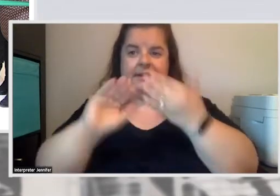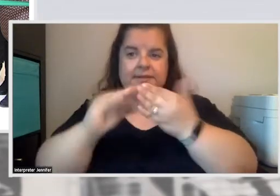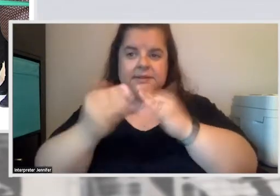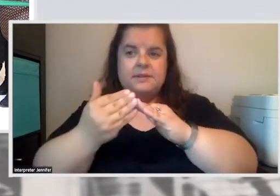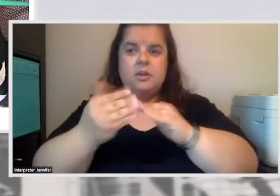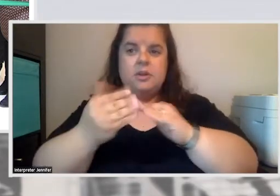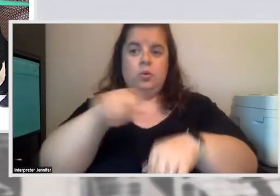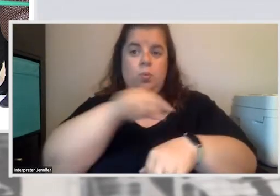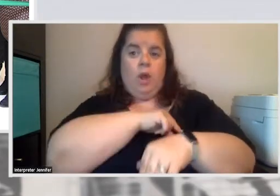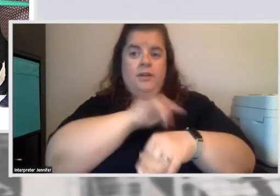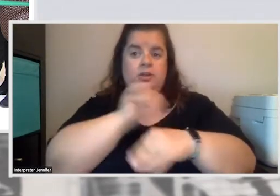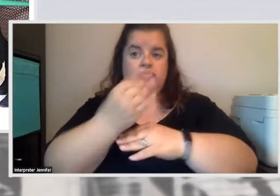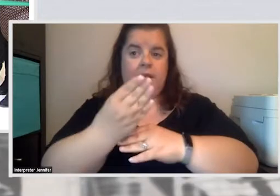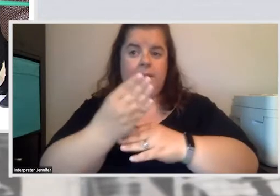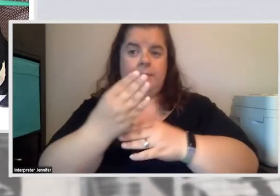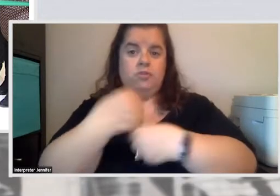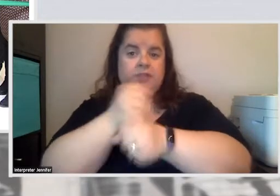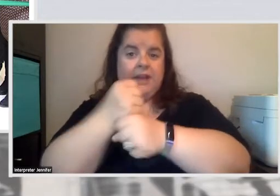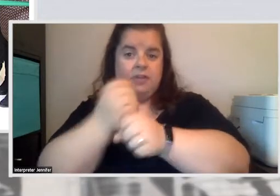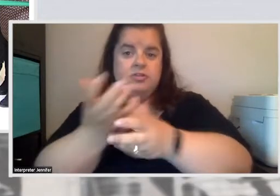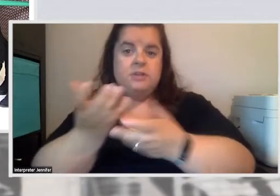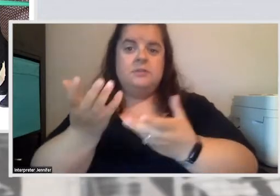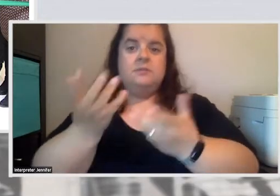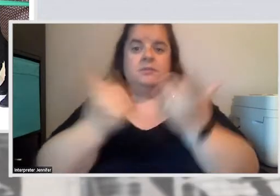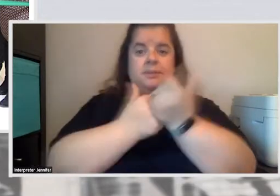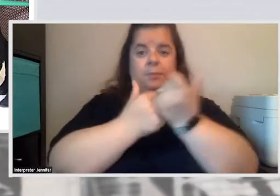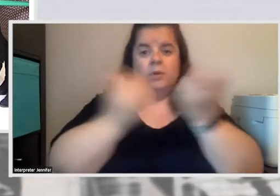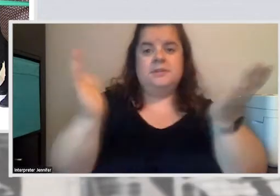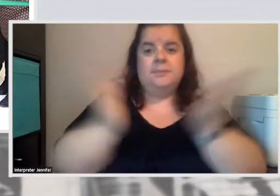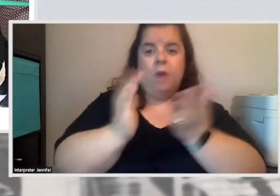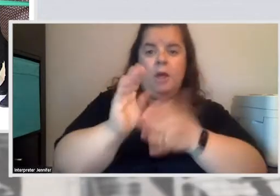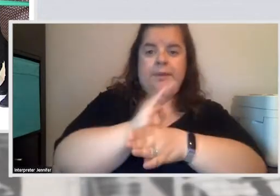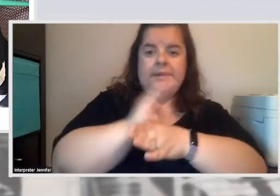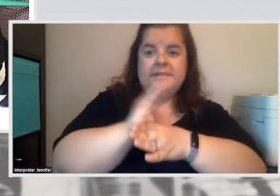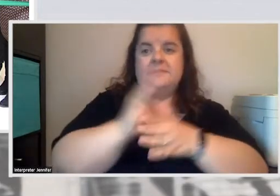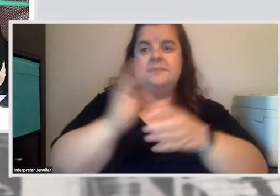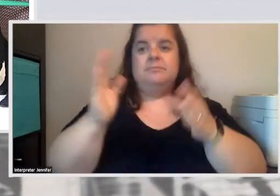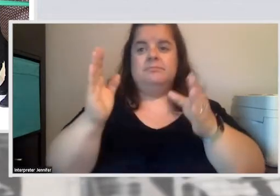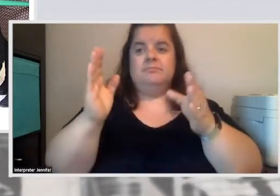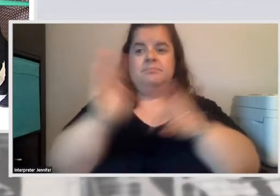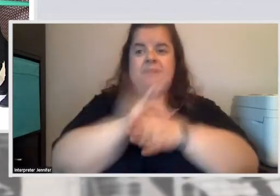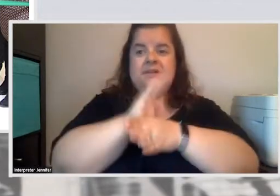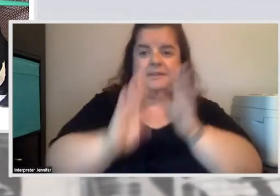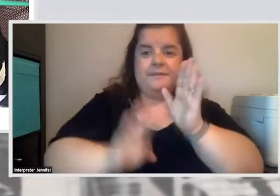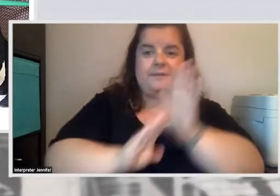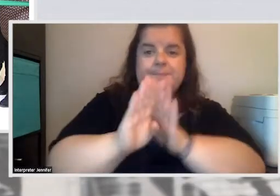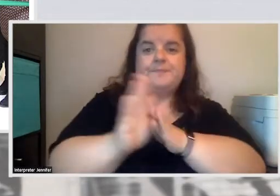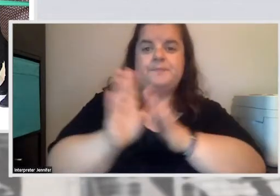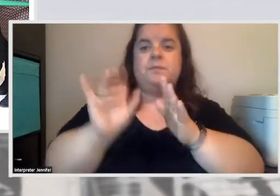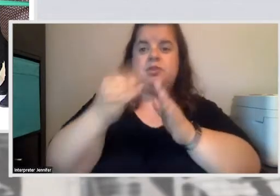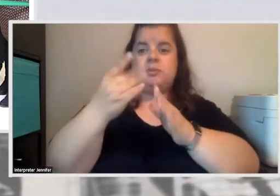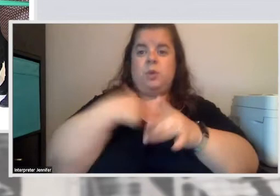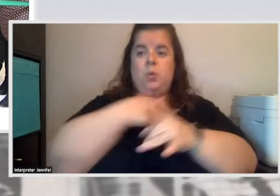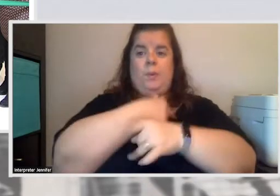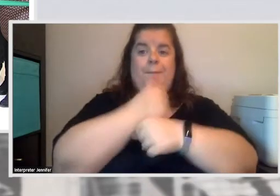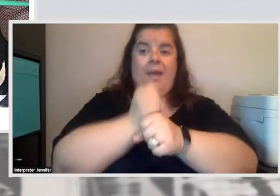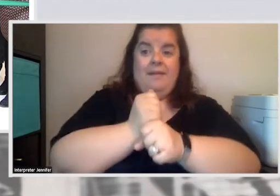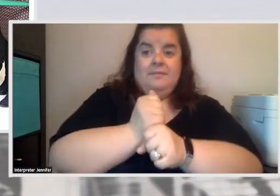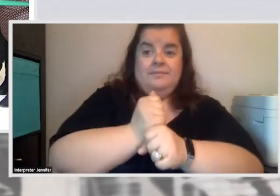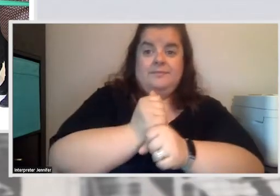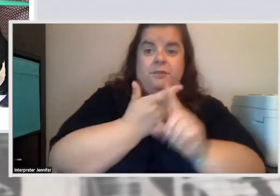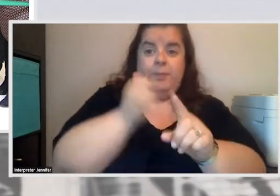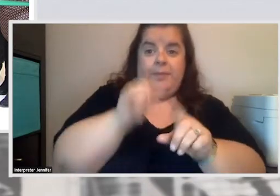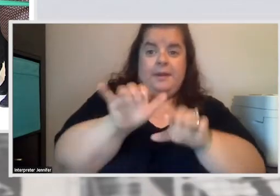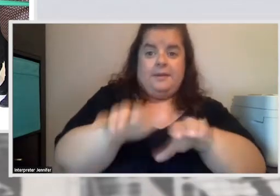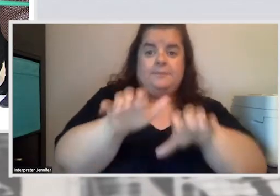creation, through that work to support small businesses and business growth. That those jobs that we create through that activity are jobs that are,